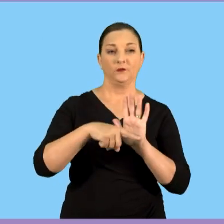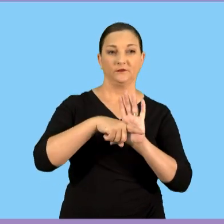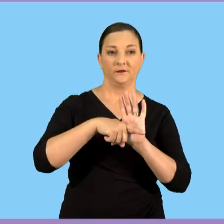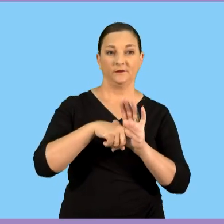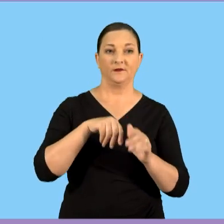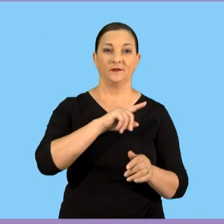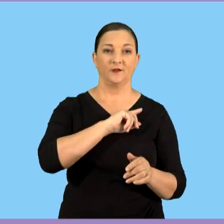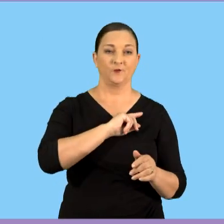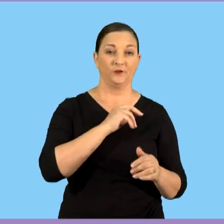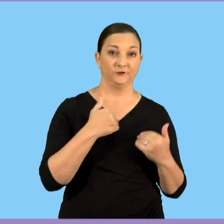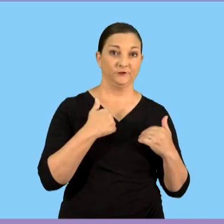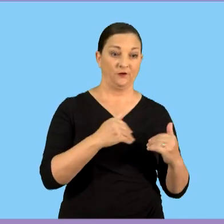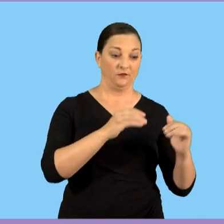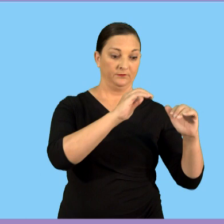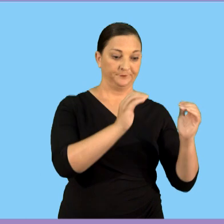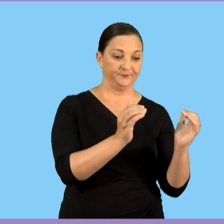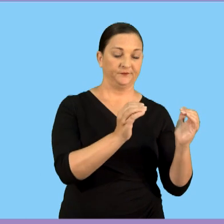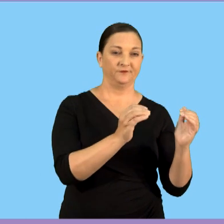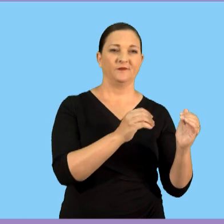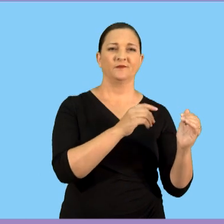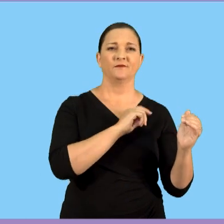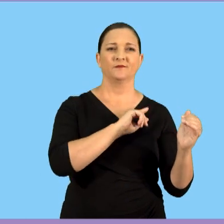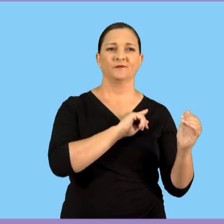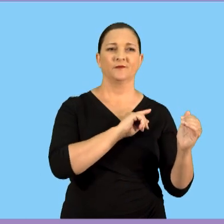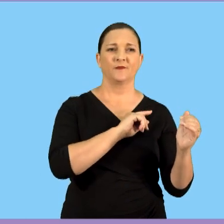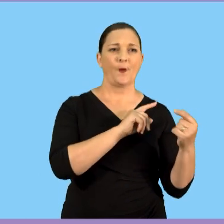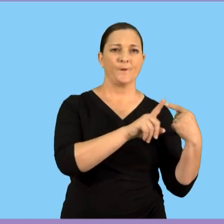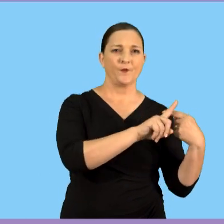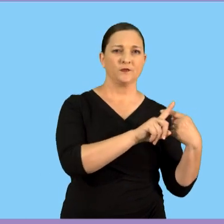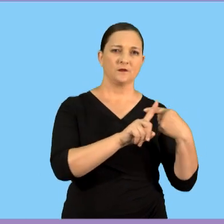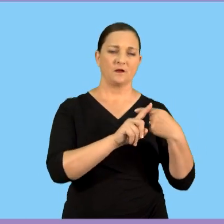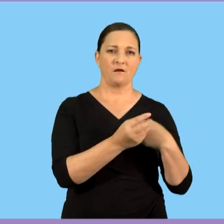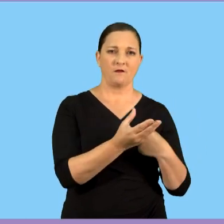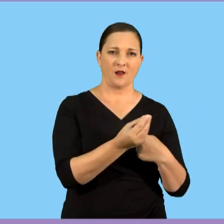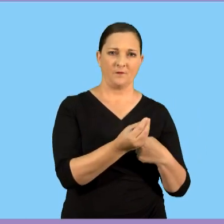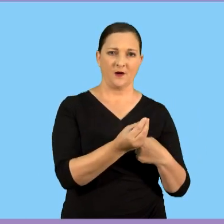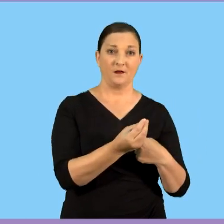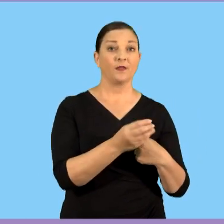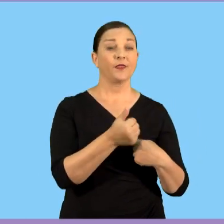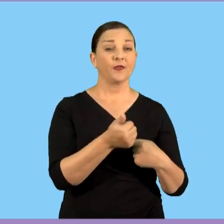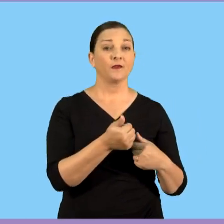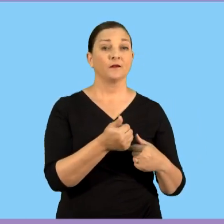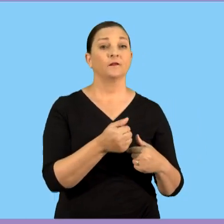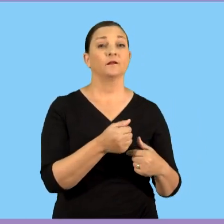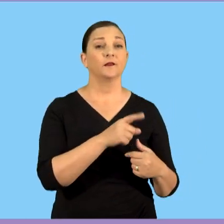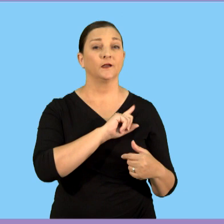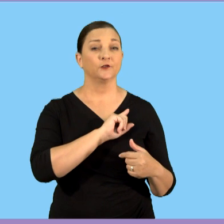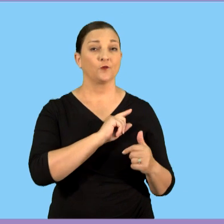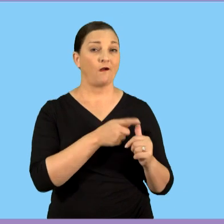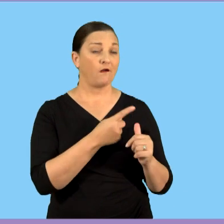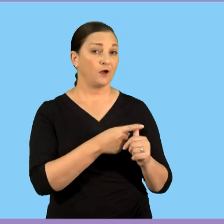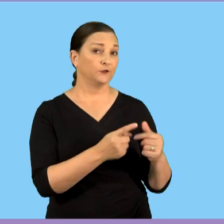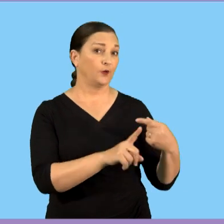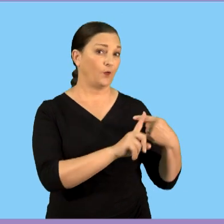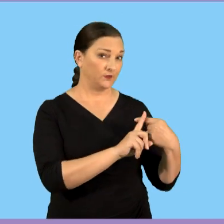means that we are going to start with those two integers, and that is going to be two positive numbers that are being multiplied. That is